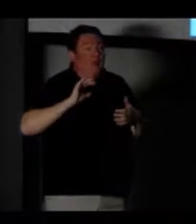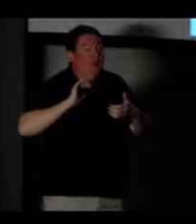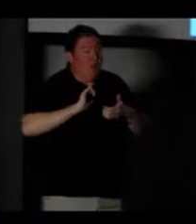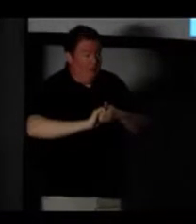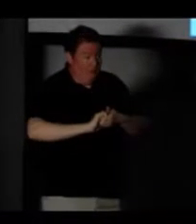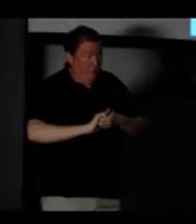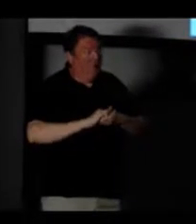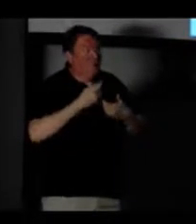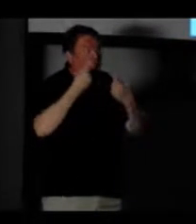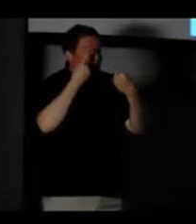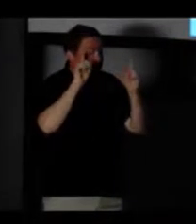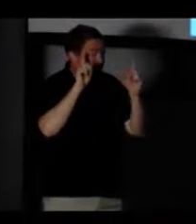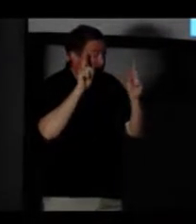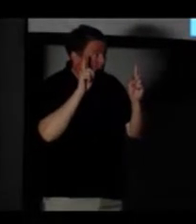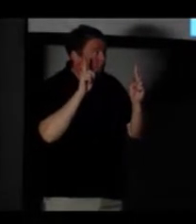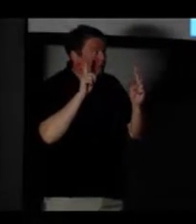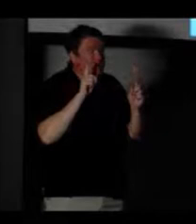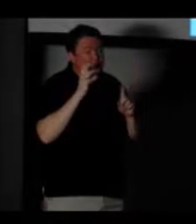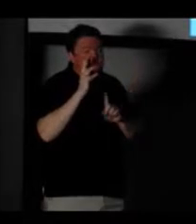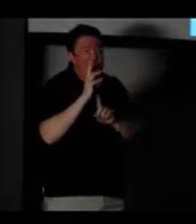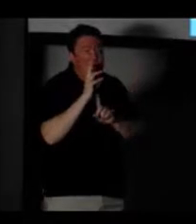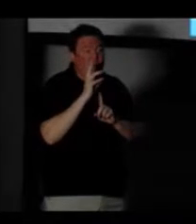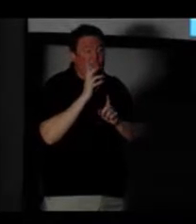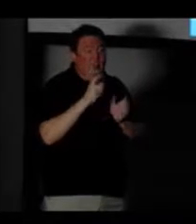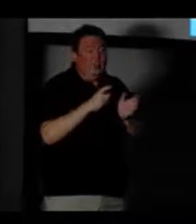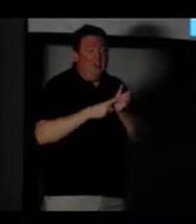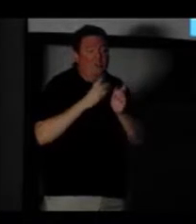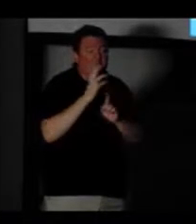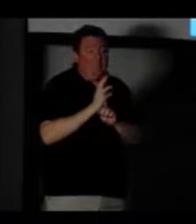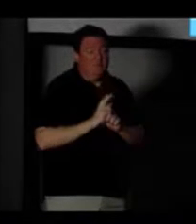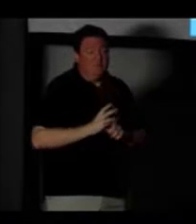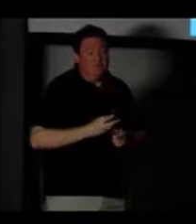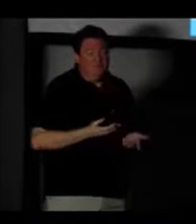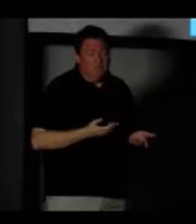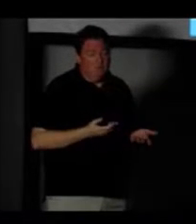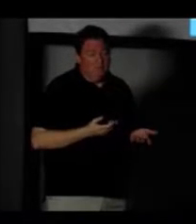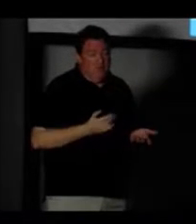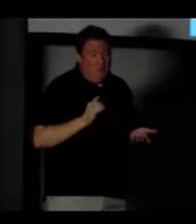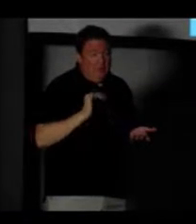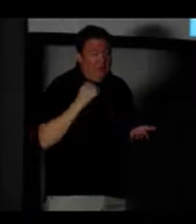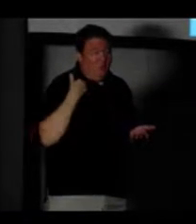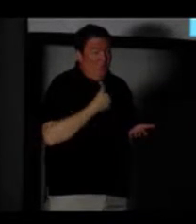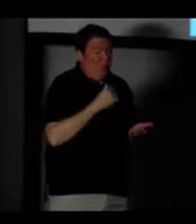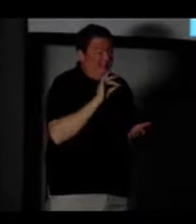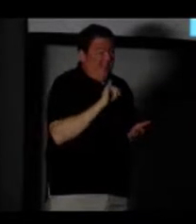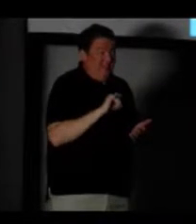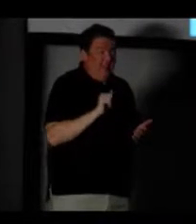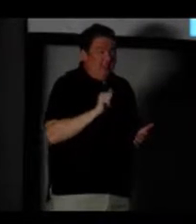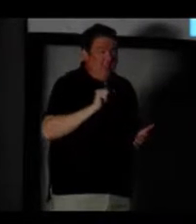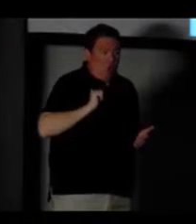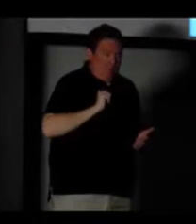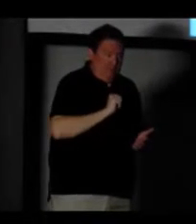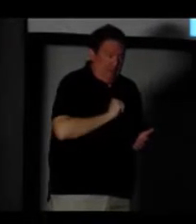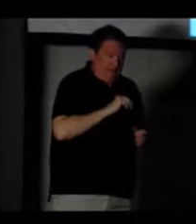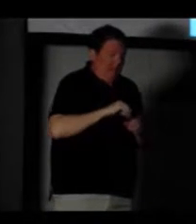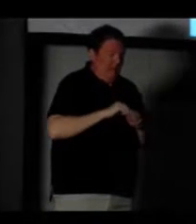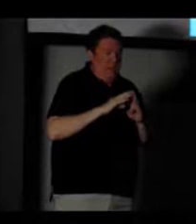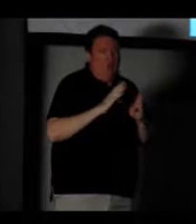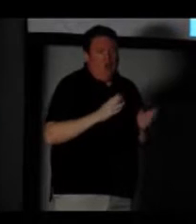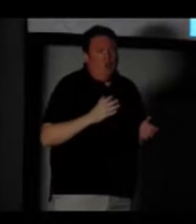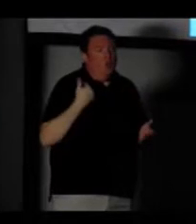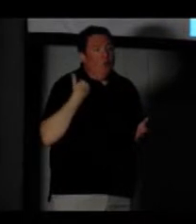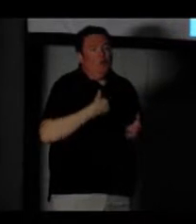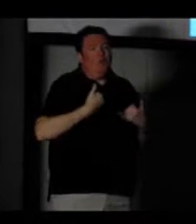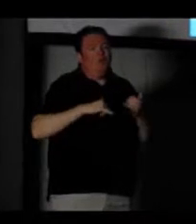that possible within 6 months or so. My guess is that if we were trying to do that totally in-house, we'd probably still be